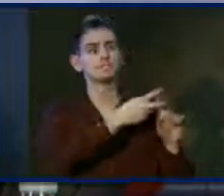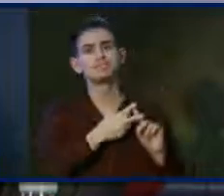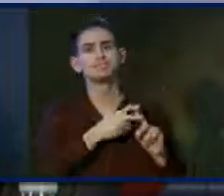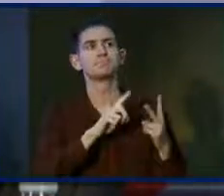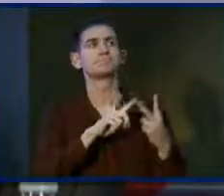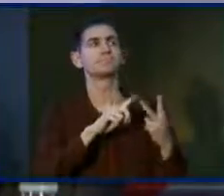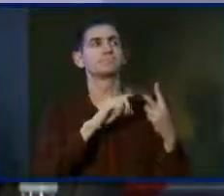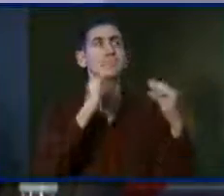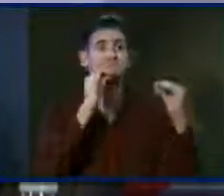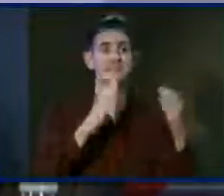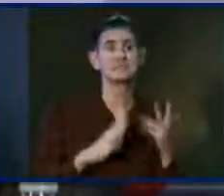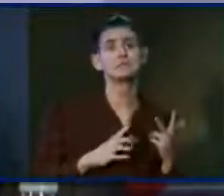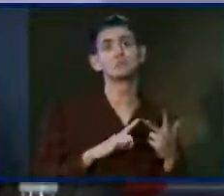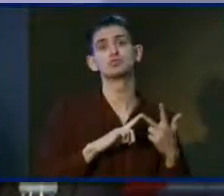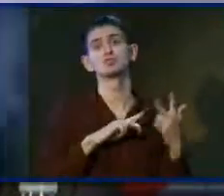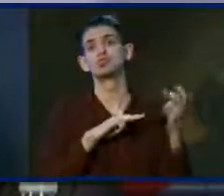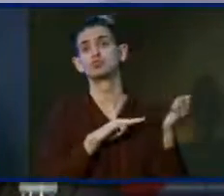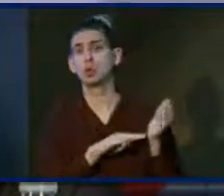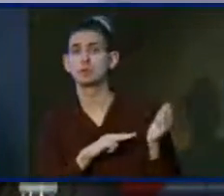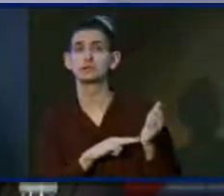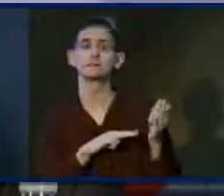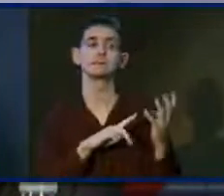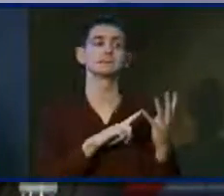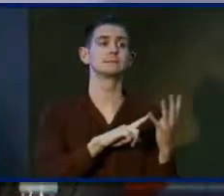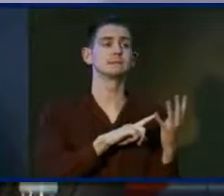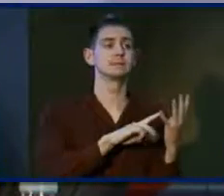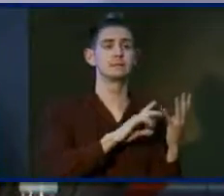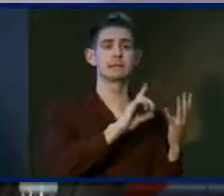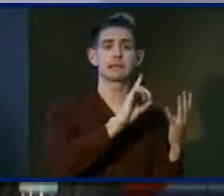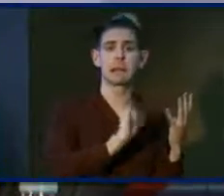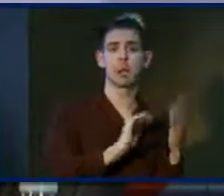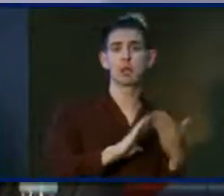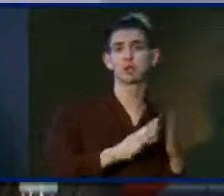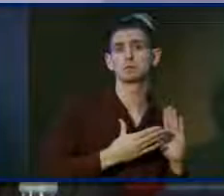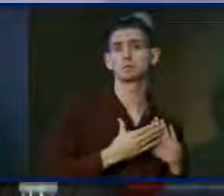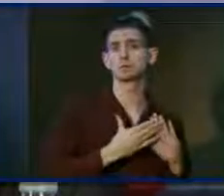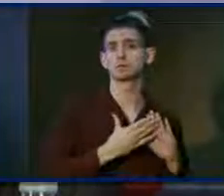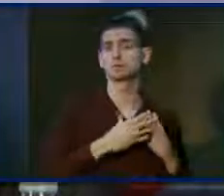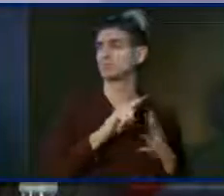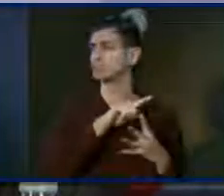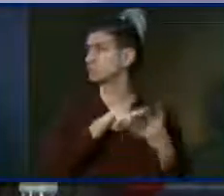teachers, nurses, people of disabilities, all